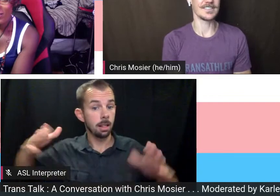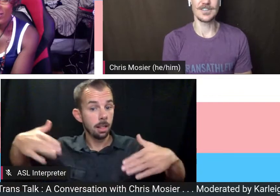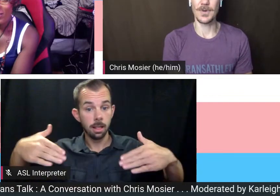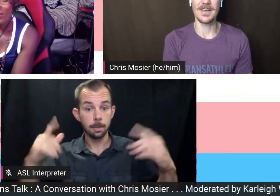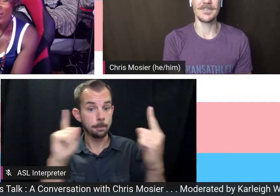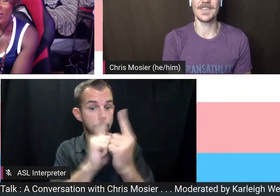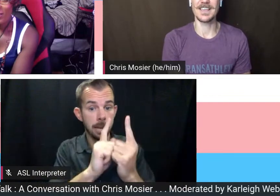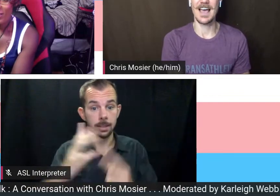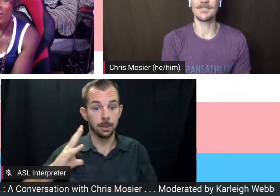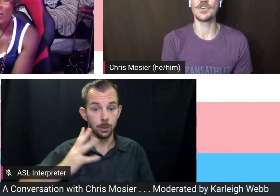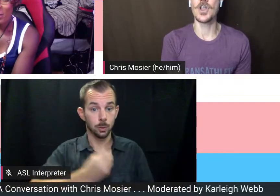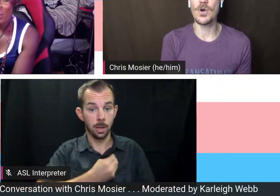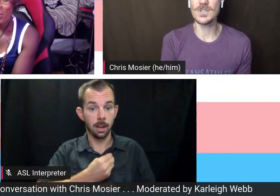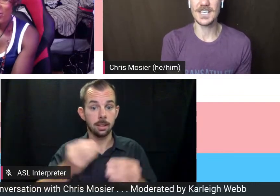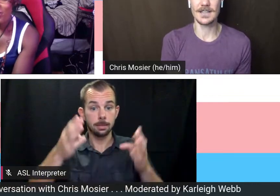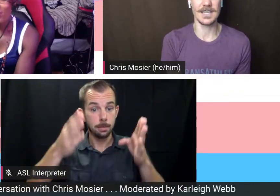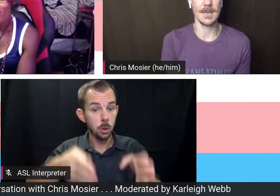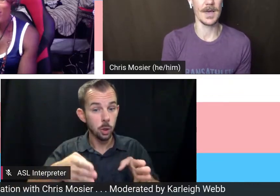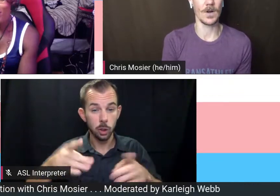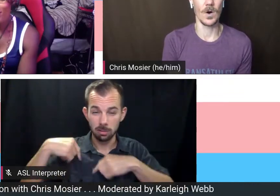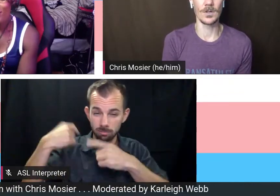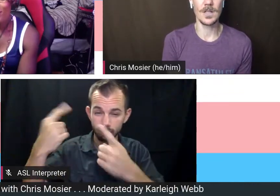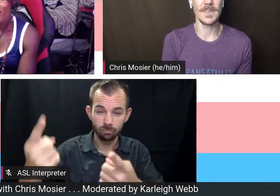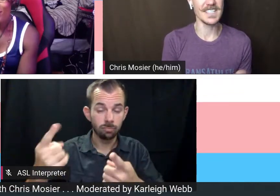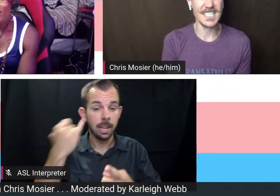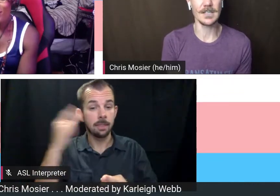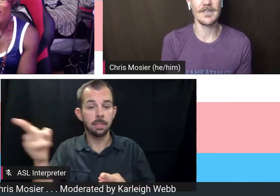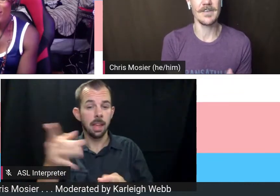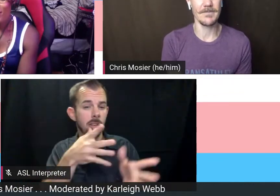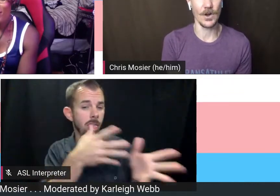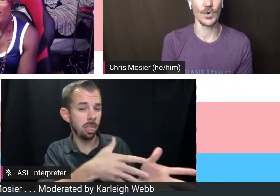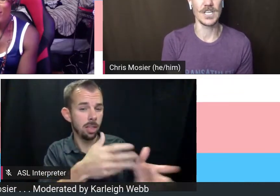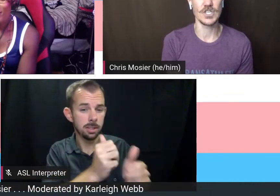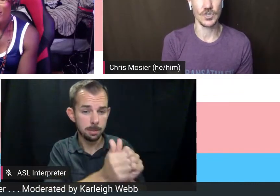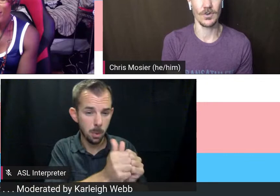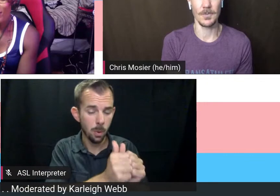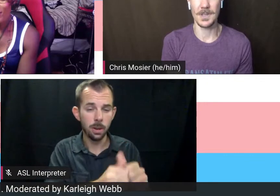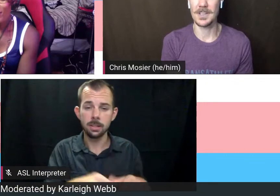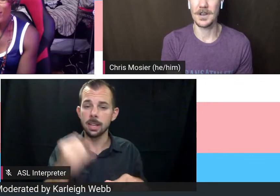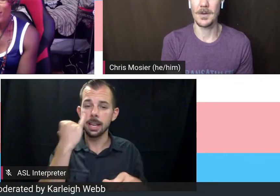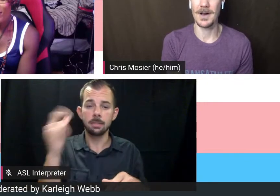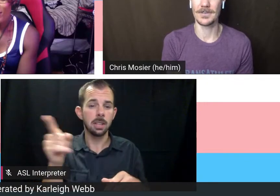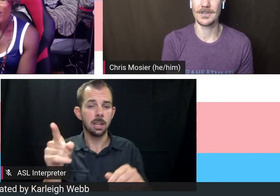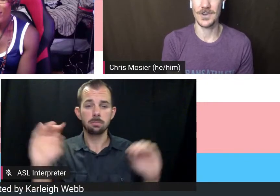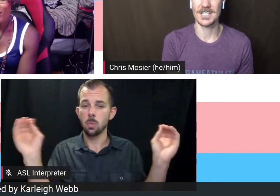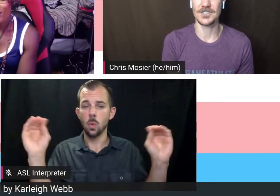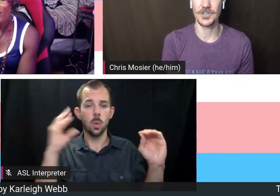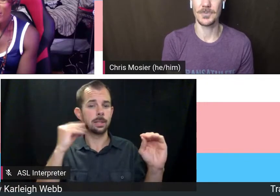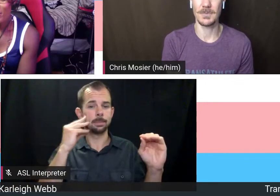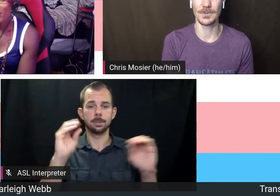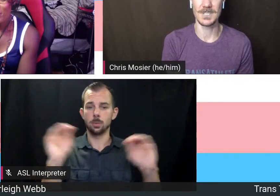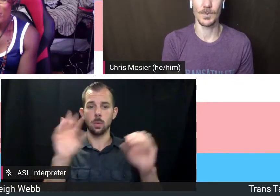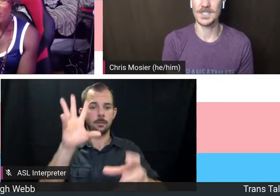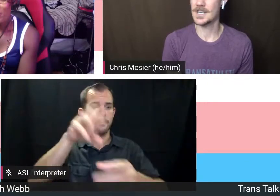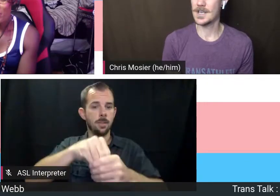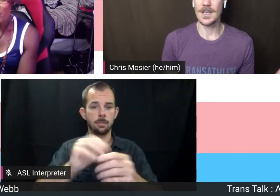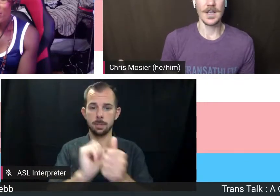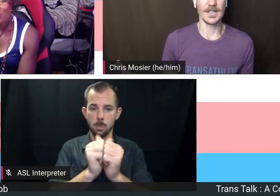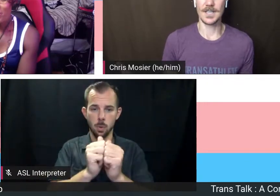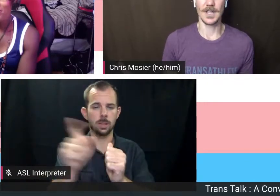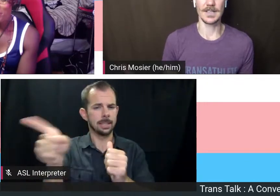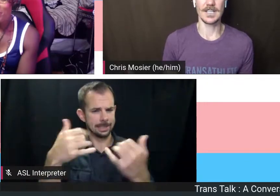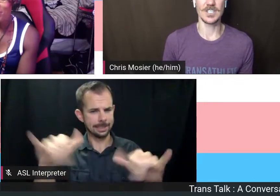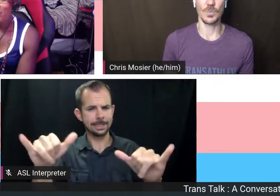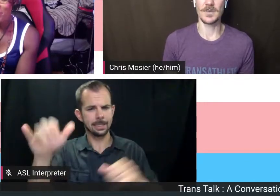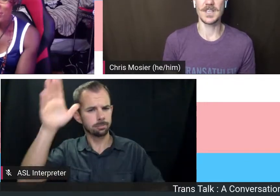they have no skin in the game at all, they still have a very strong opinion about transgender people in sports.